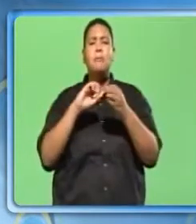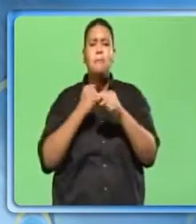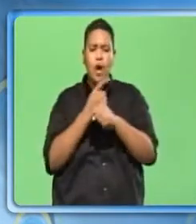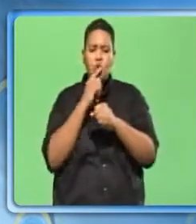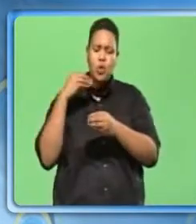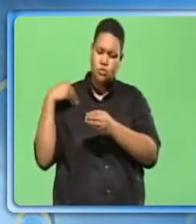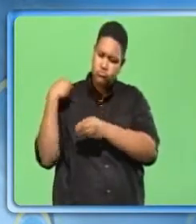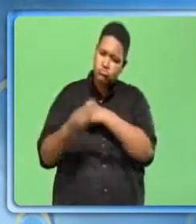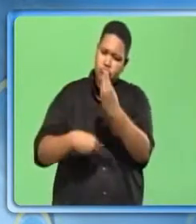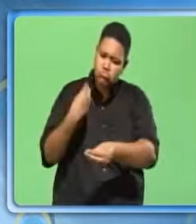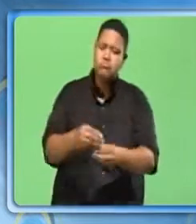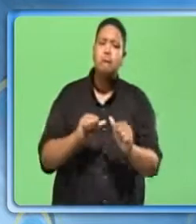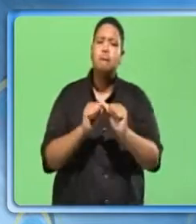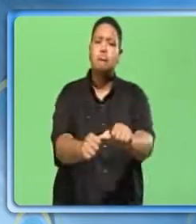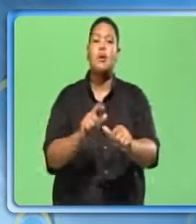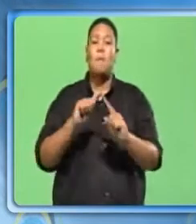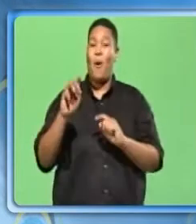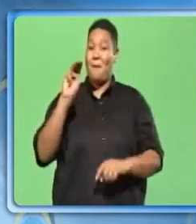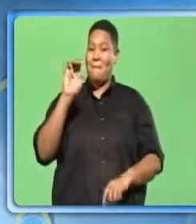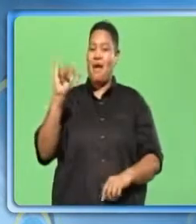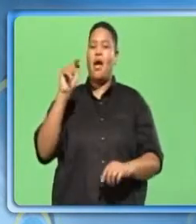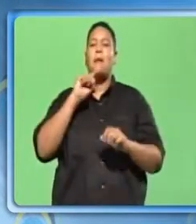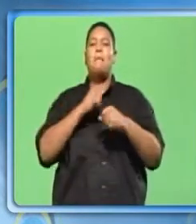ensures variation.